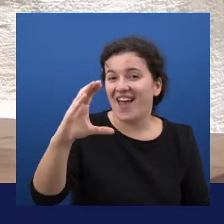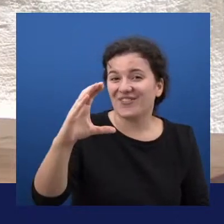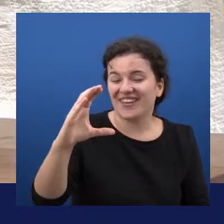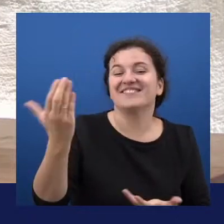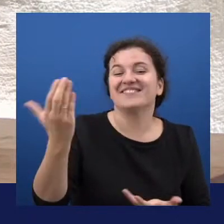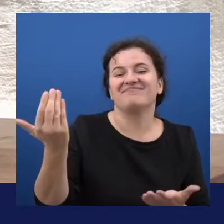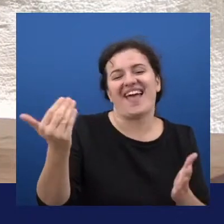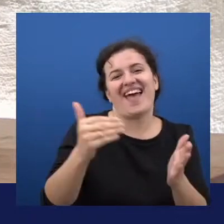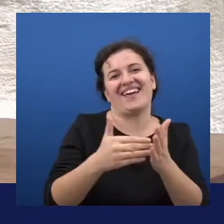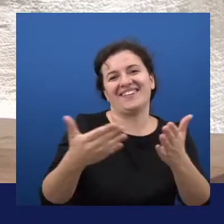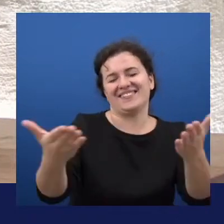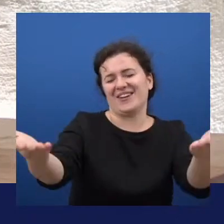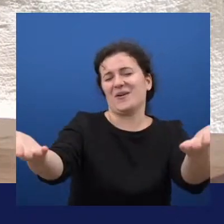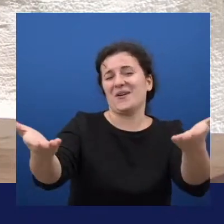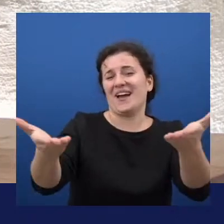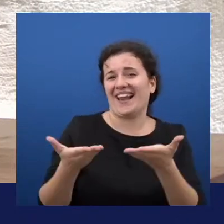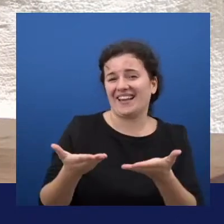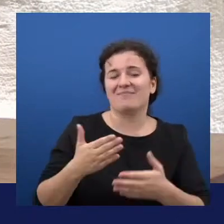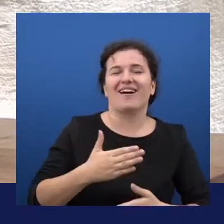Thanks.